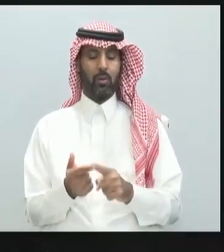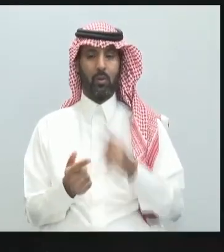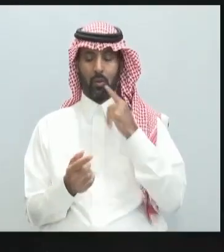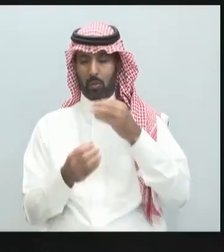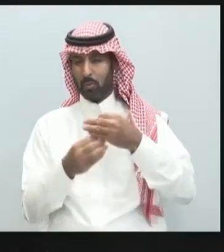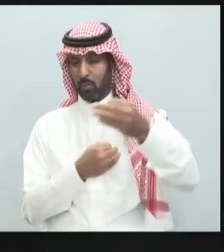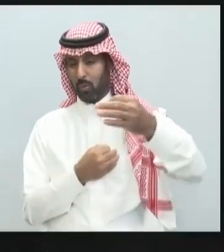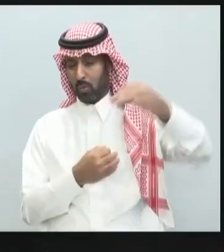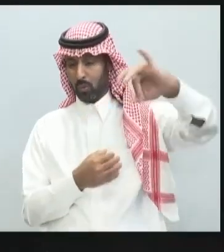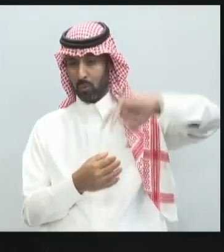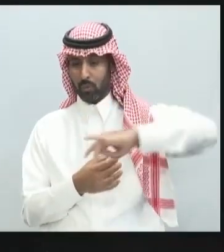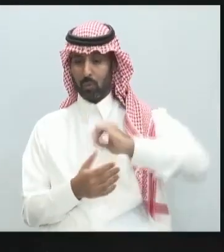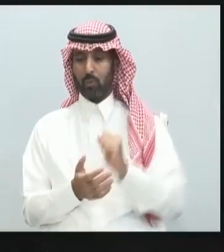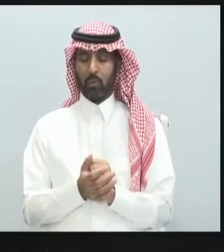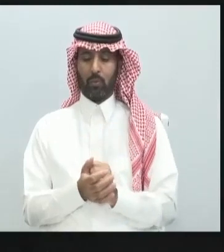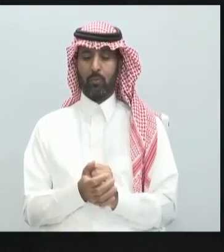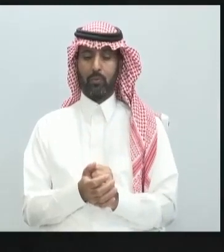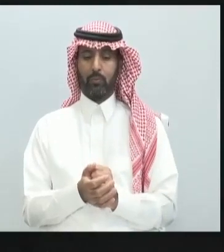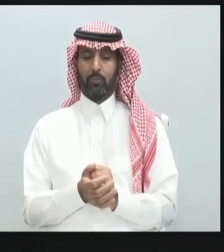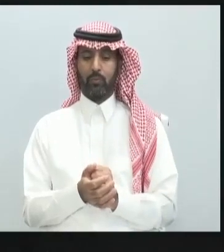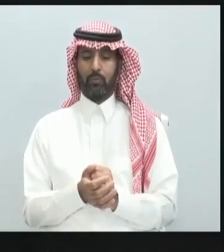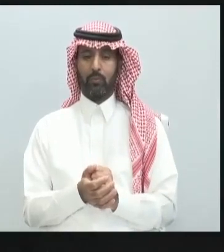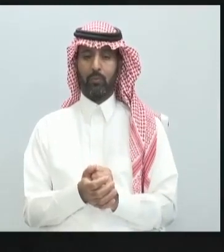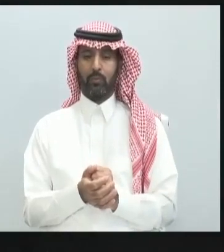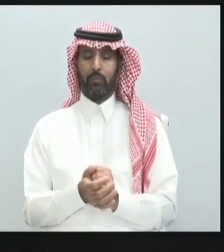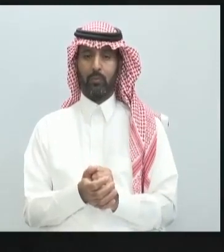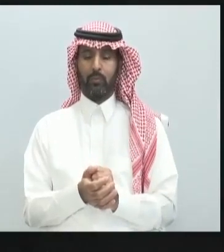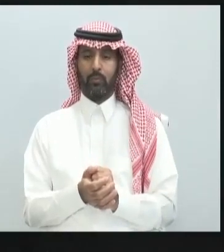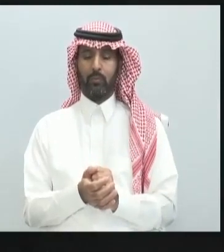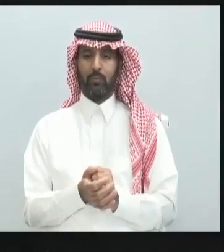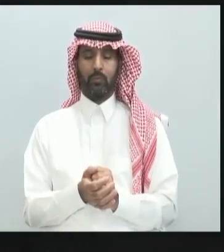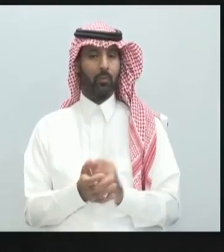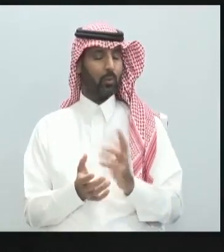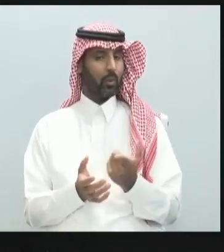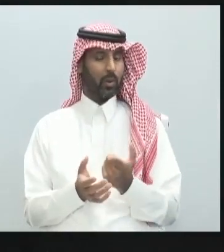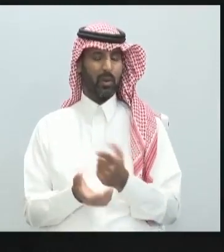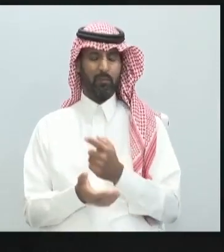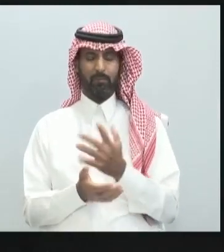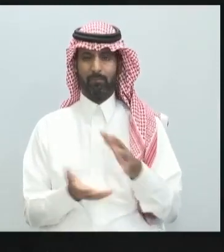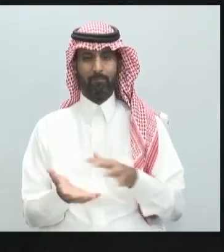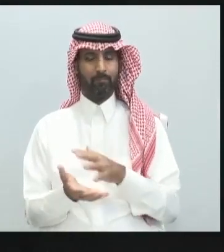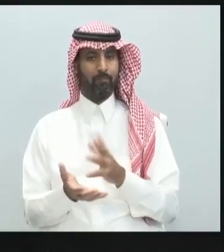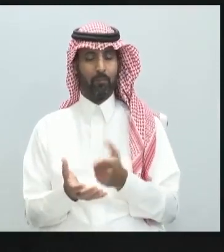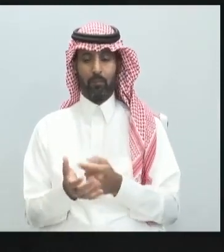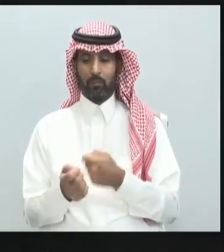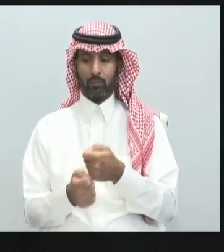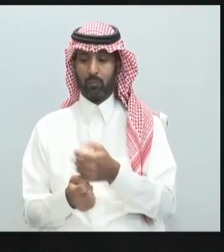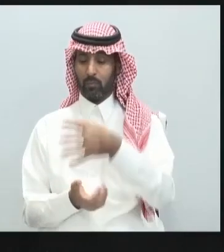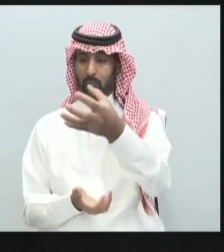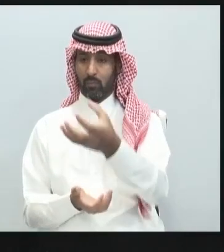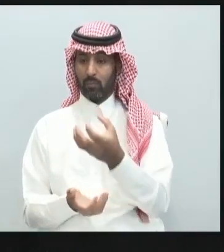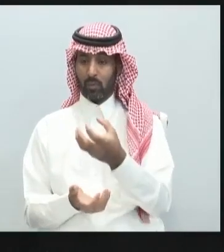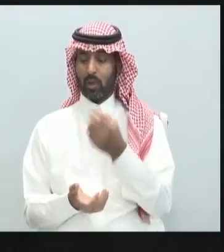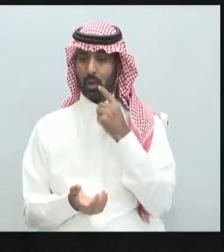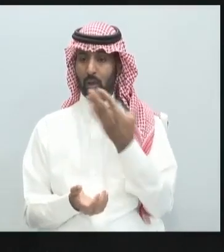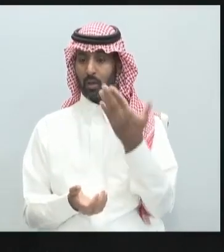was the problem mentioned about organic food? If you remember, what was the problem from buying an organic food